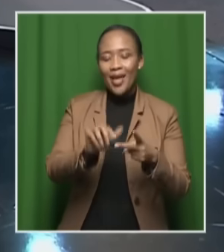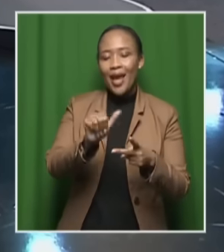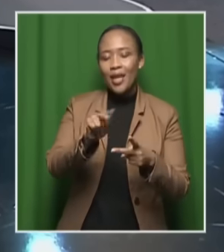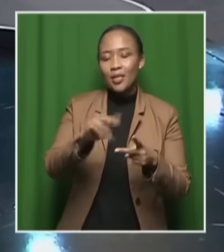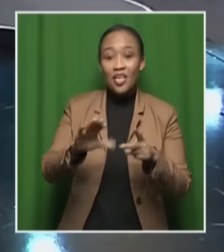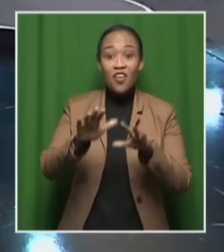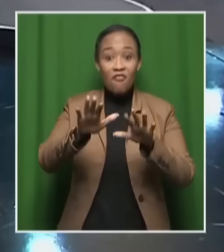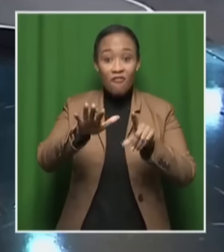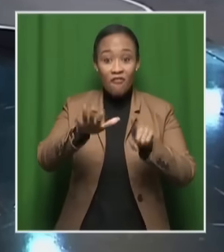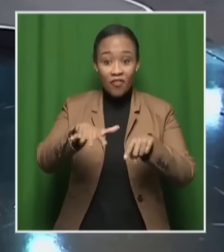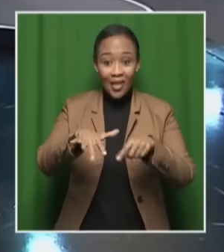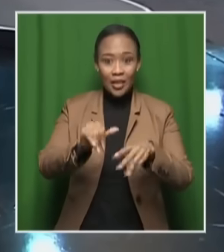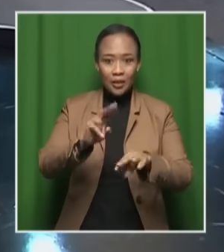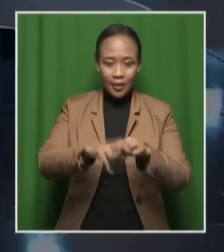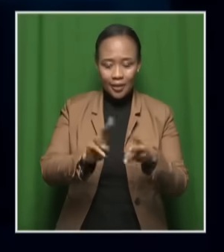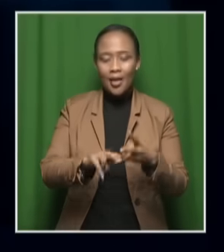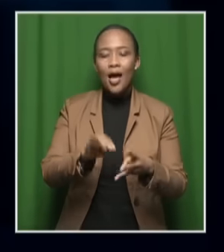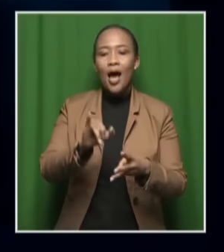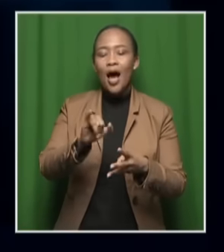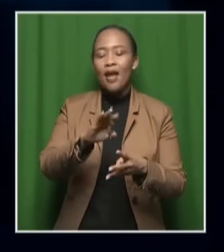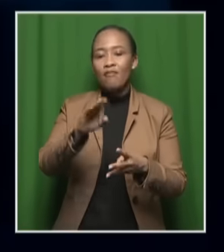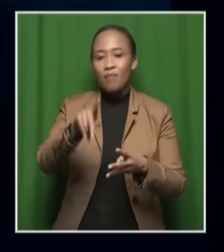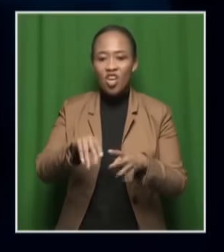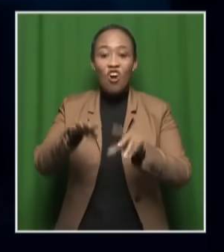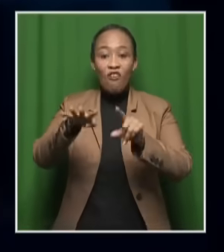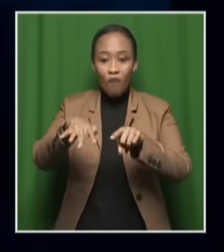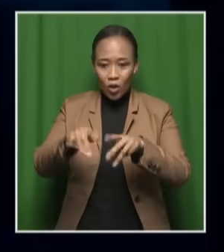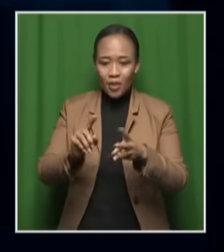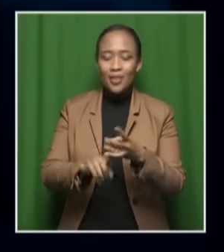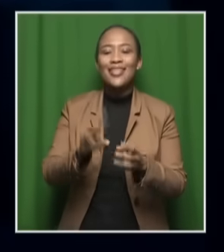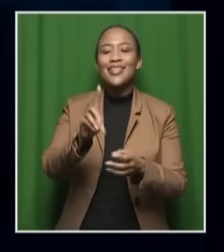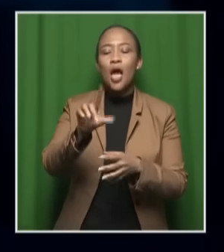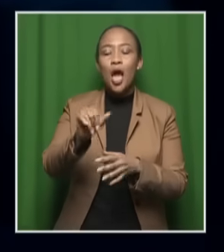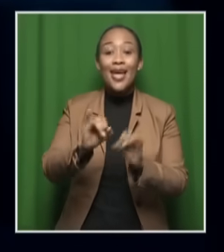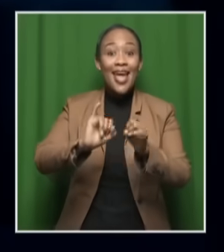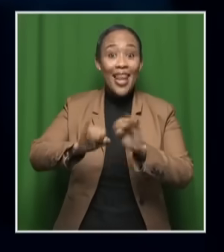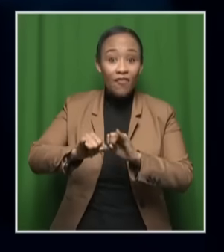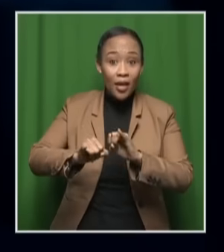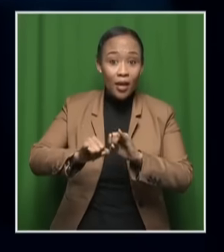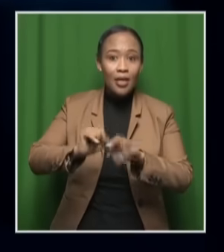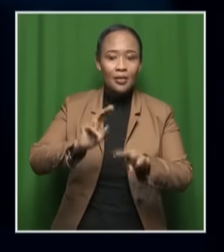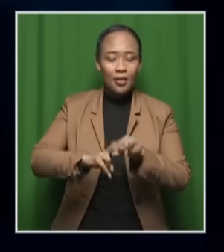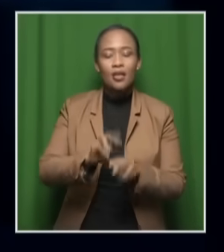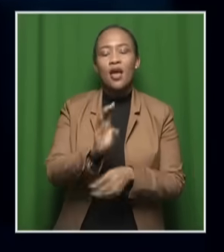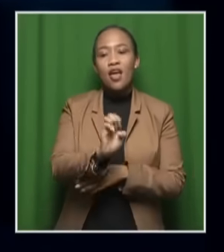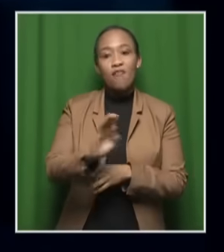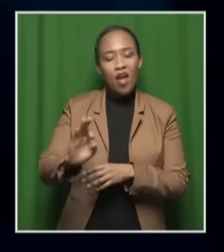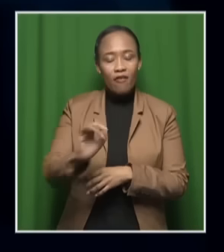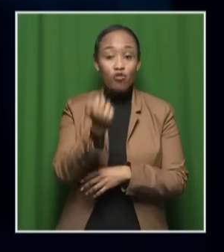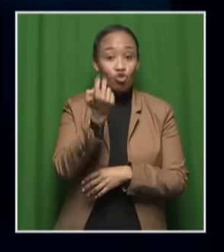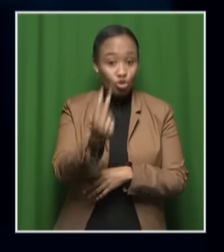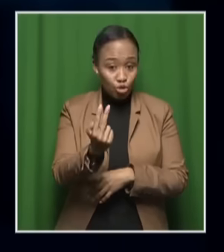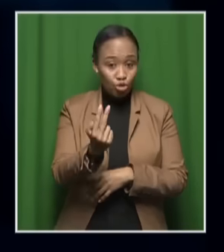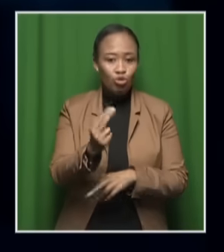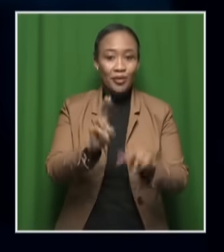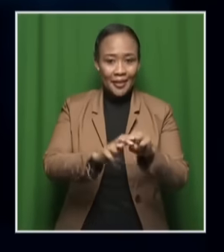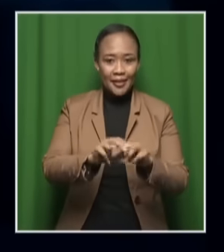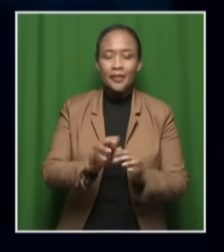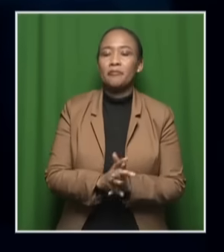15, IFP 14, DA 11, EFF 2, and